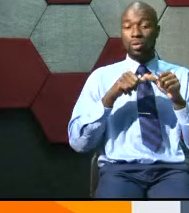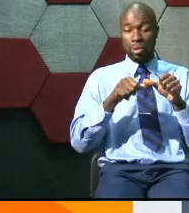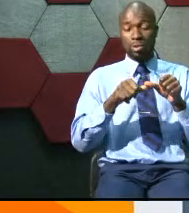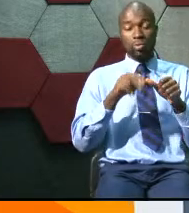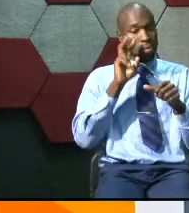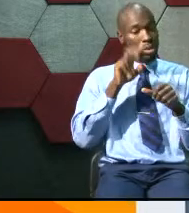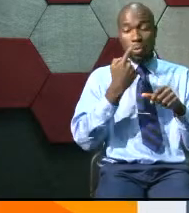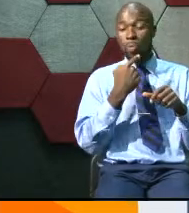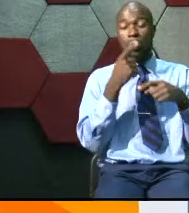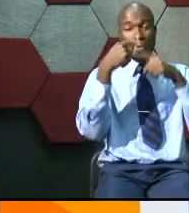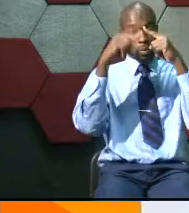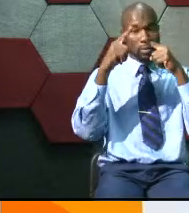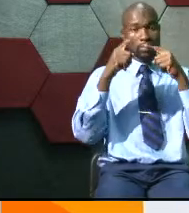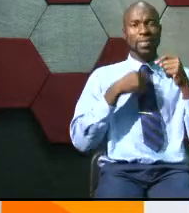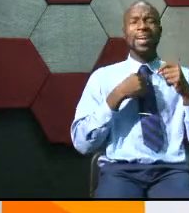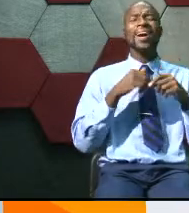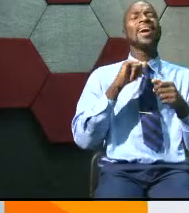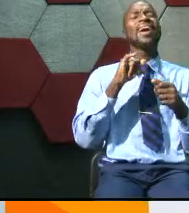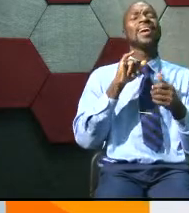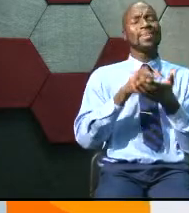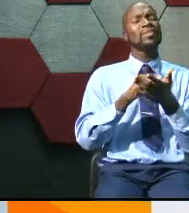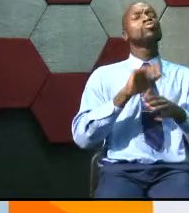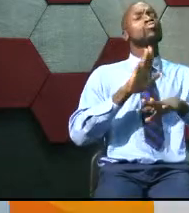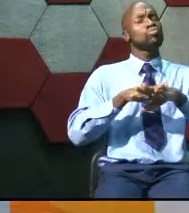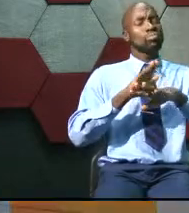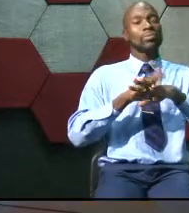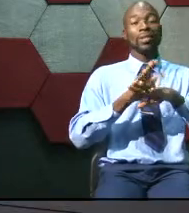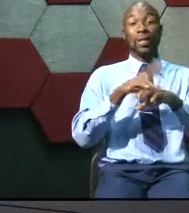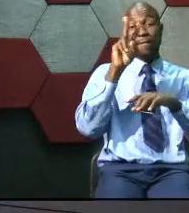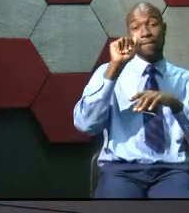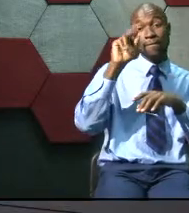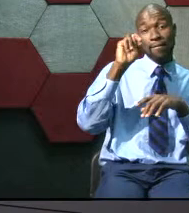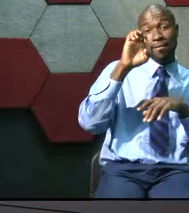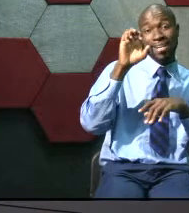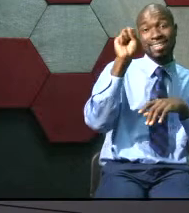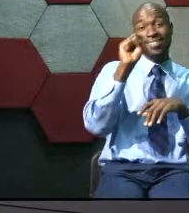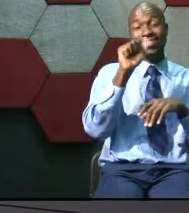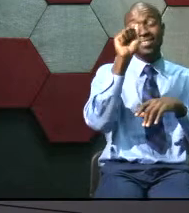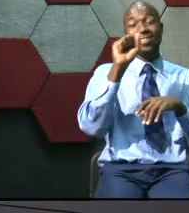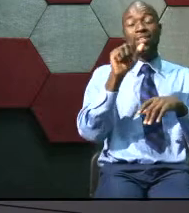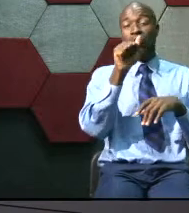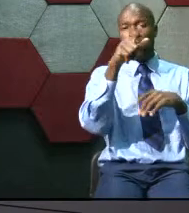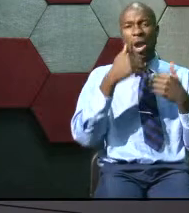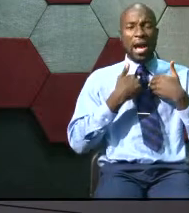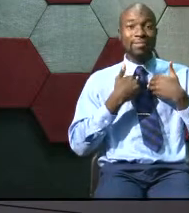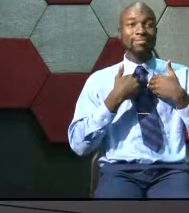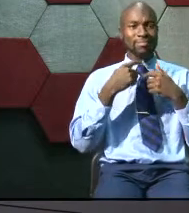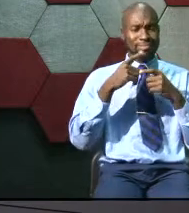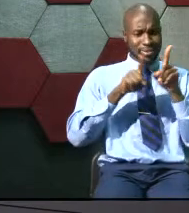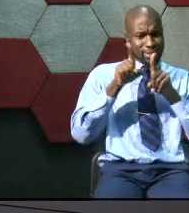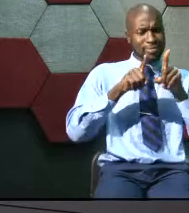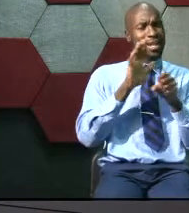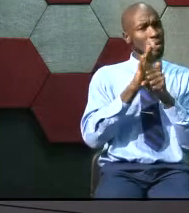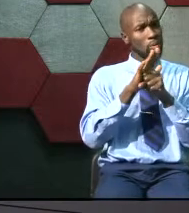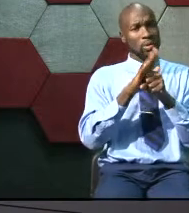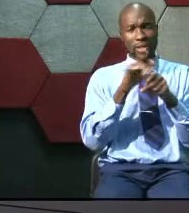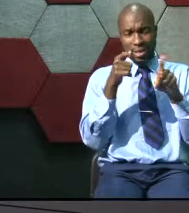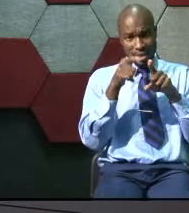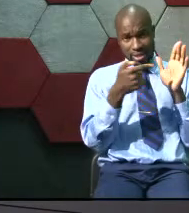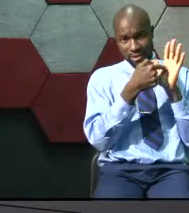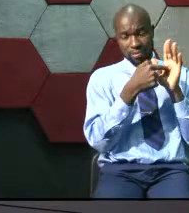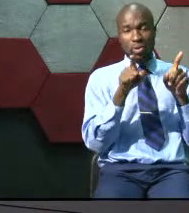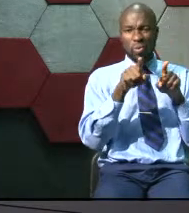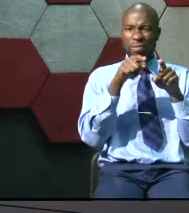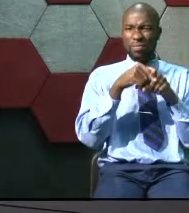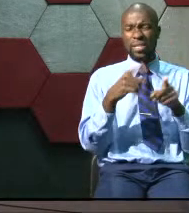All right. No, that is fantastic. Vanessa, you have traveled so much over the last few days at the exhibition. You've been in this